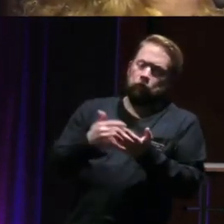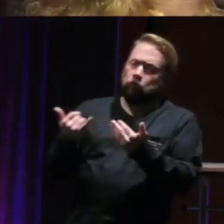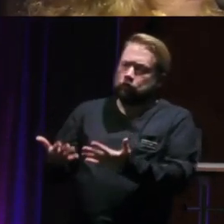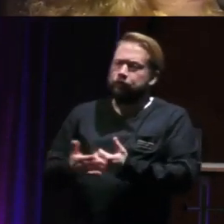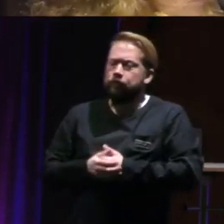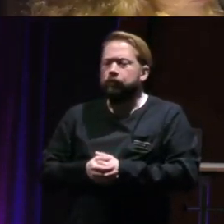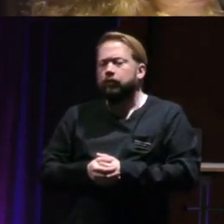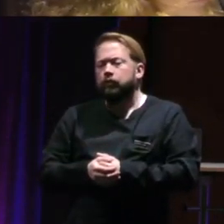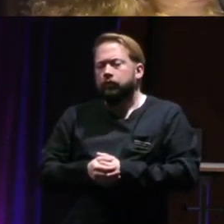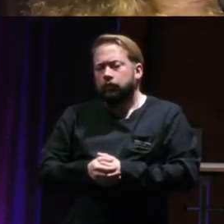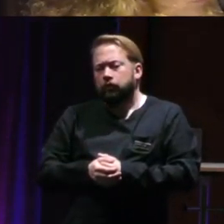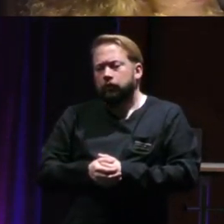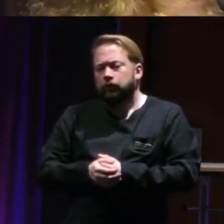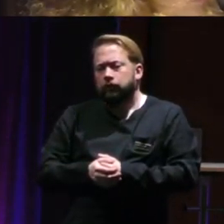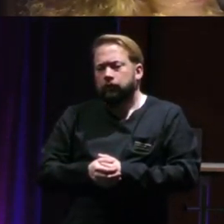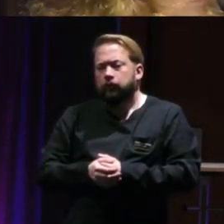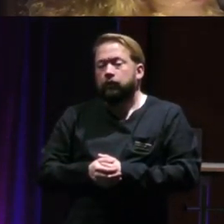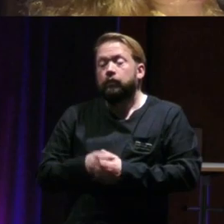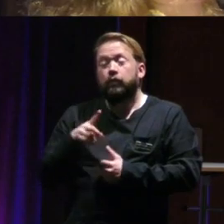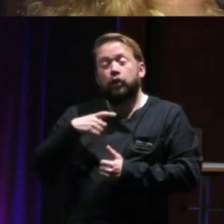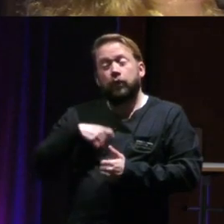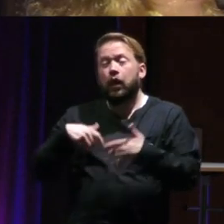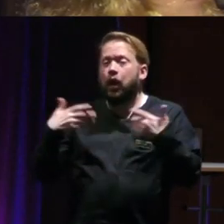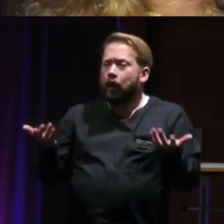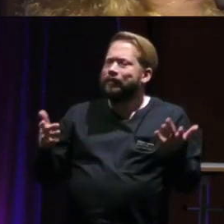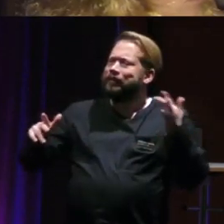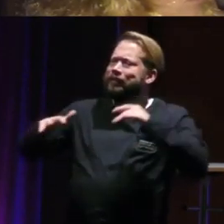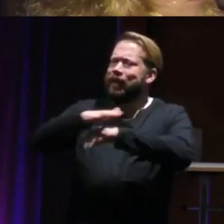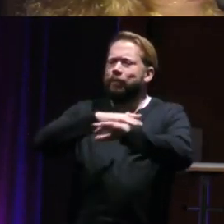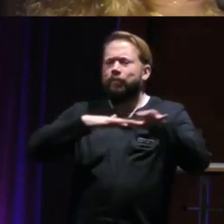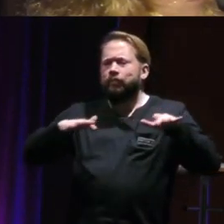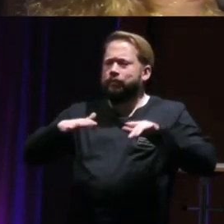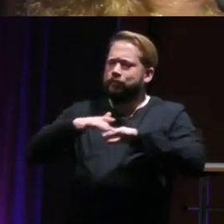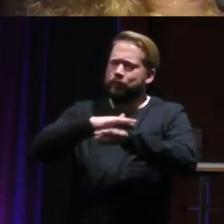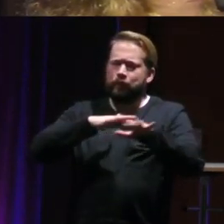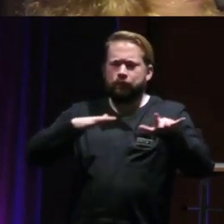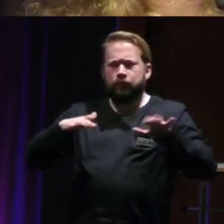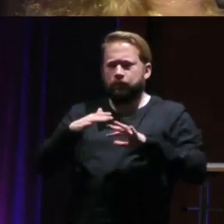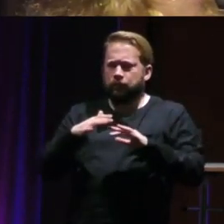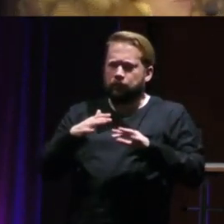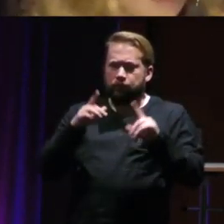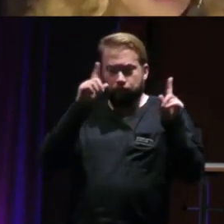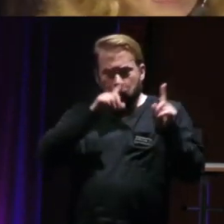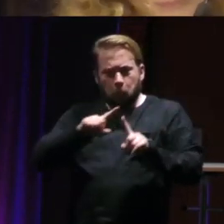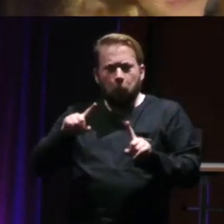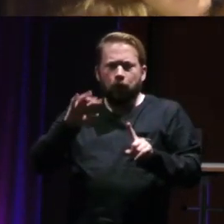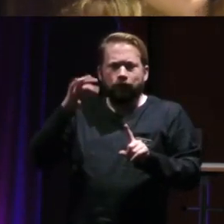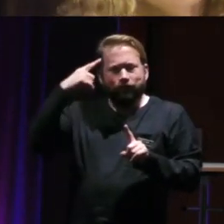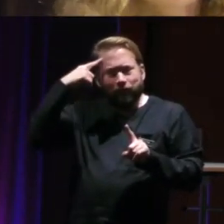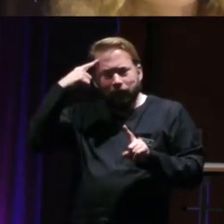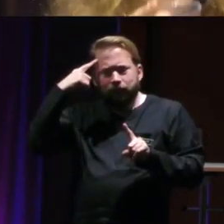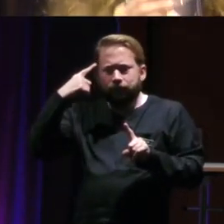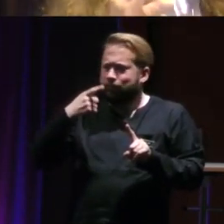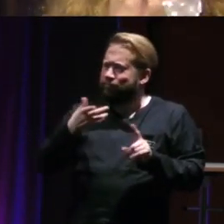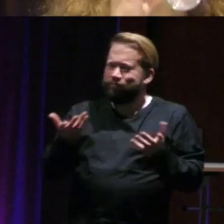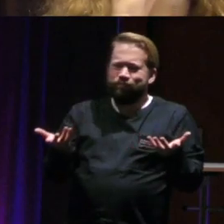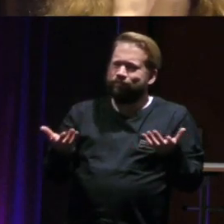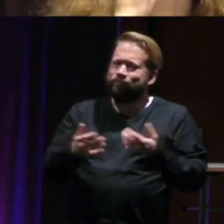main thing for me is the atmosphere in the society, the people's minds. We got that kind